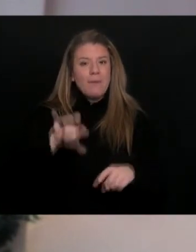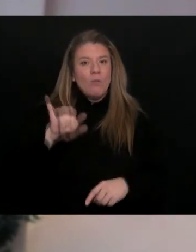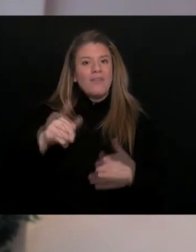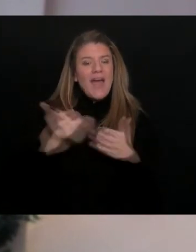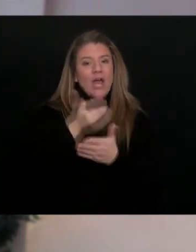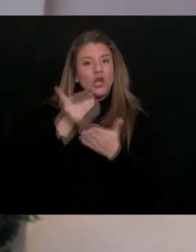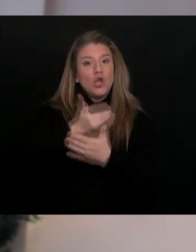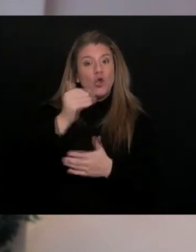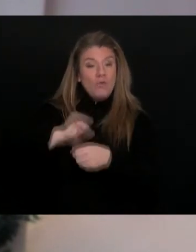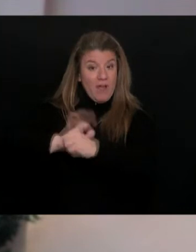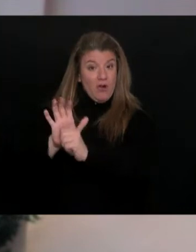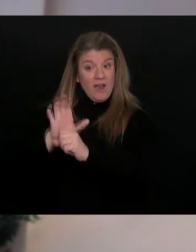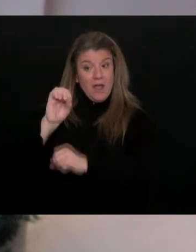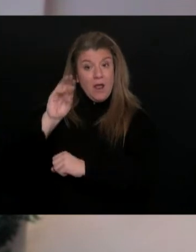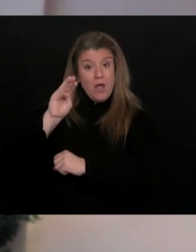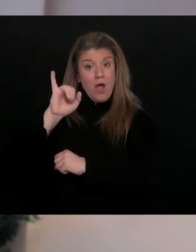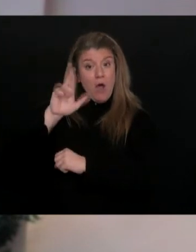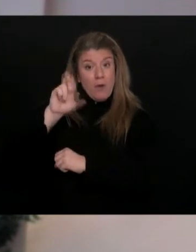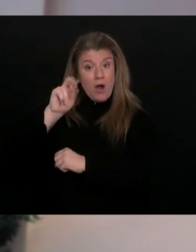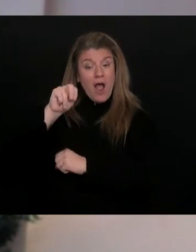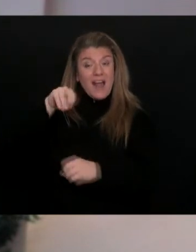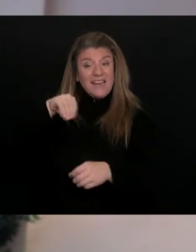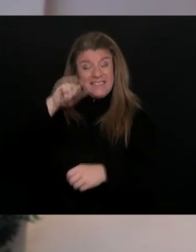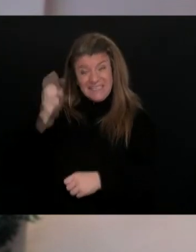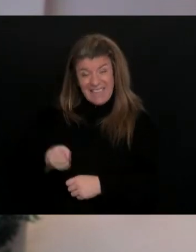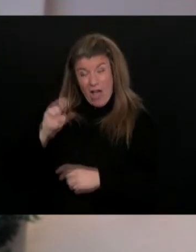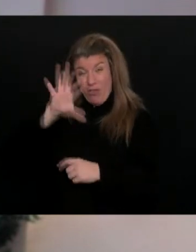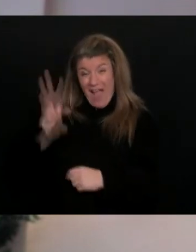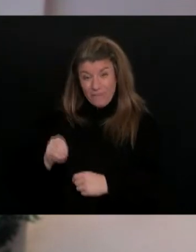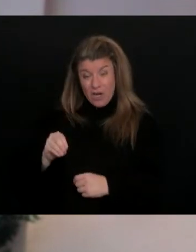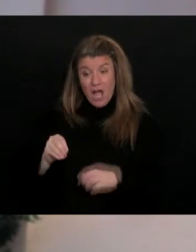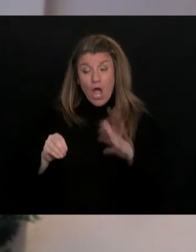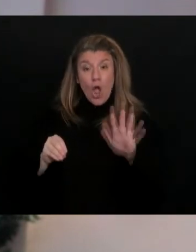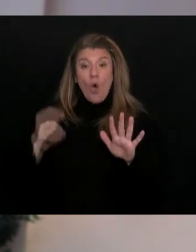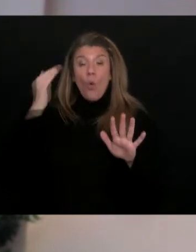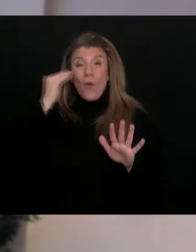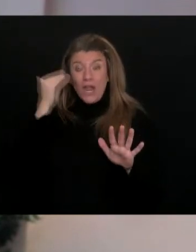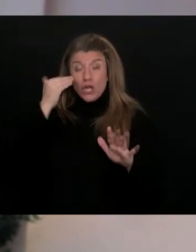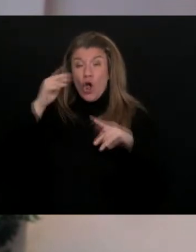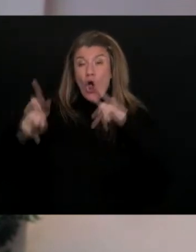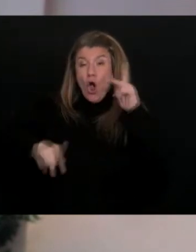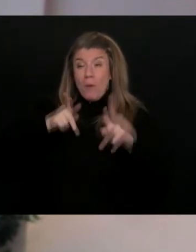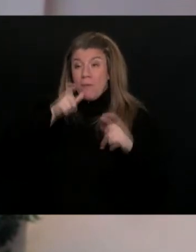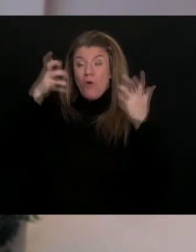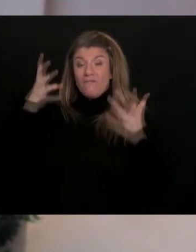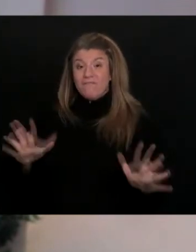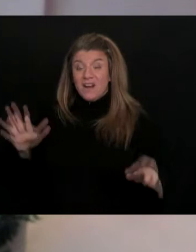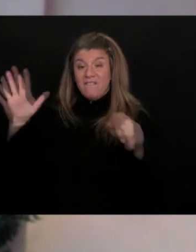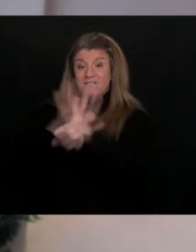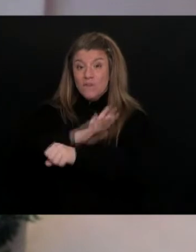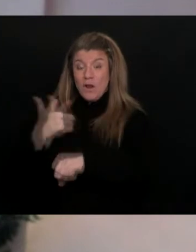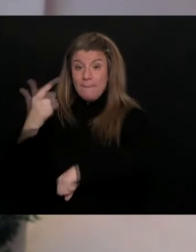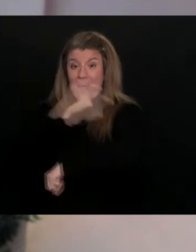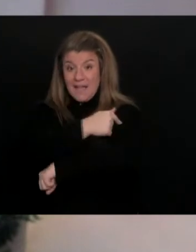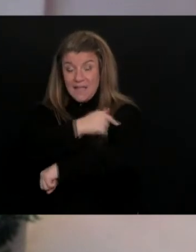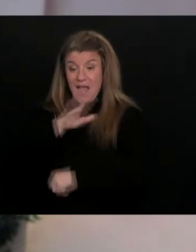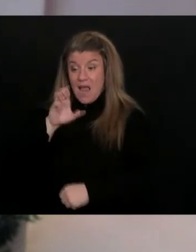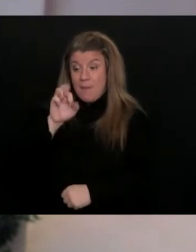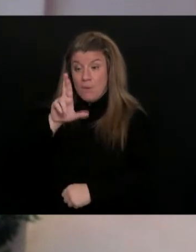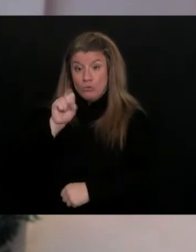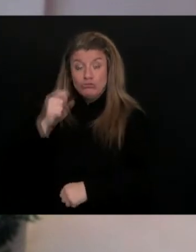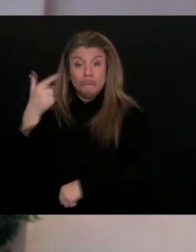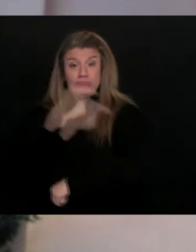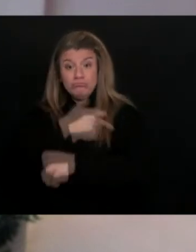South Africa. We know that people who have been fully vaccinated and boosted, who